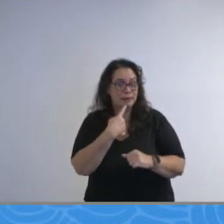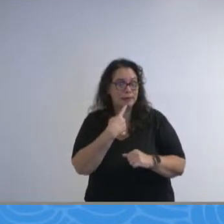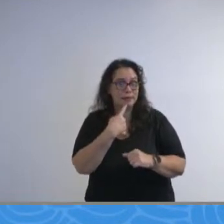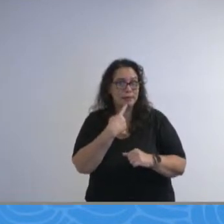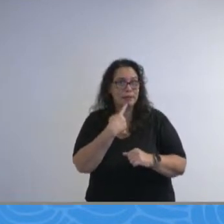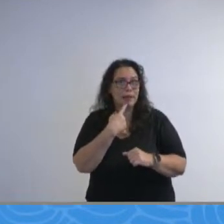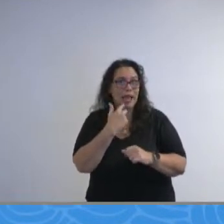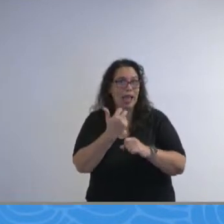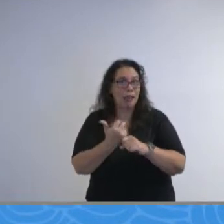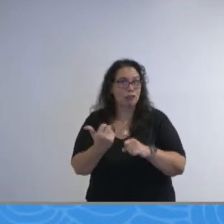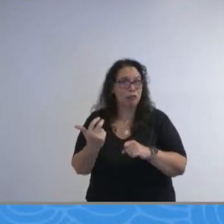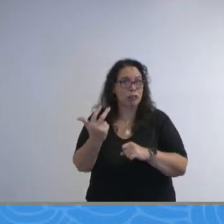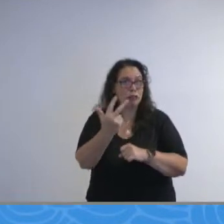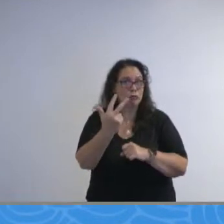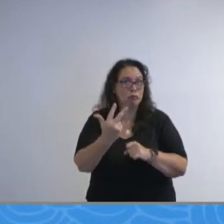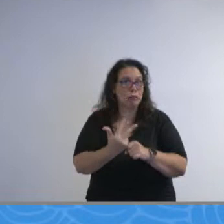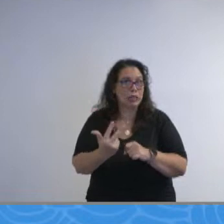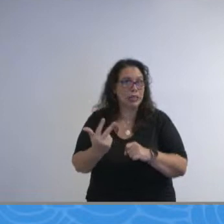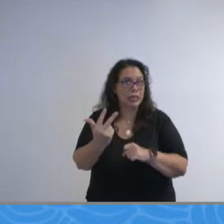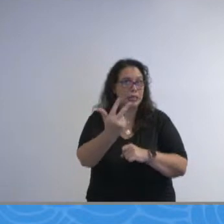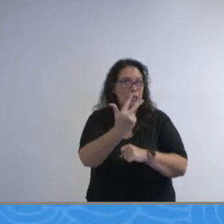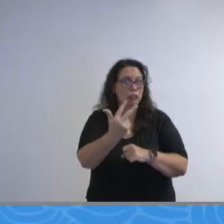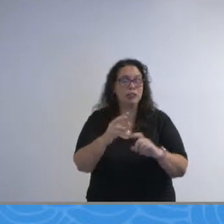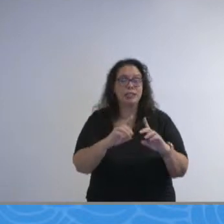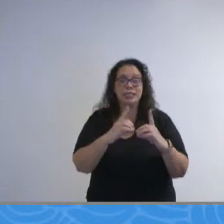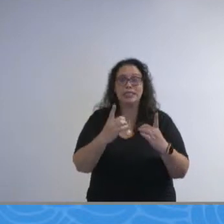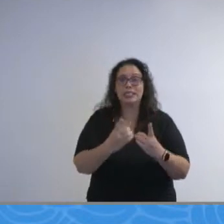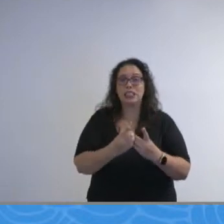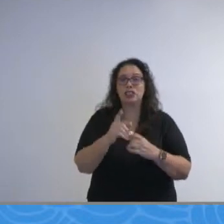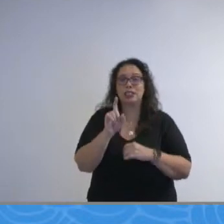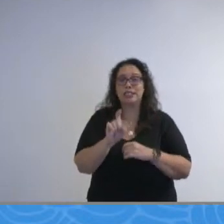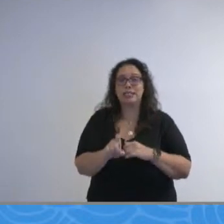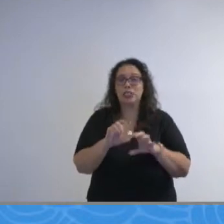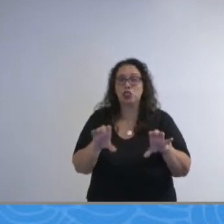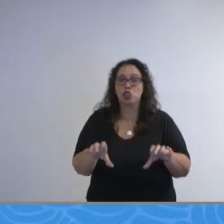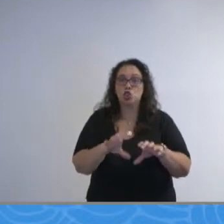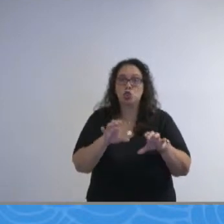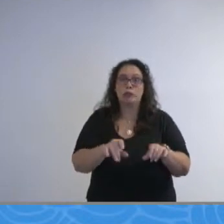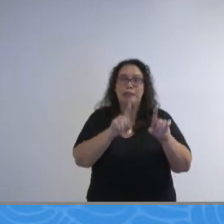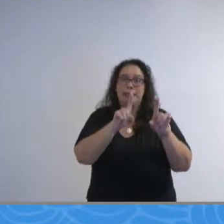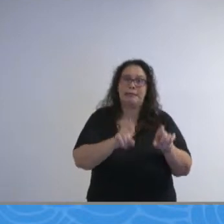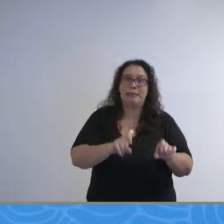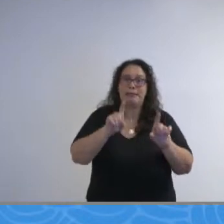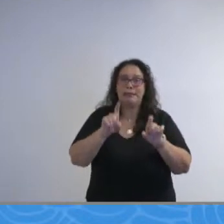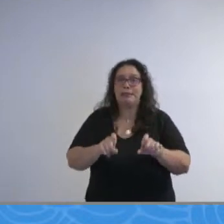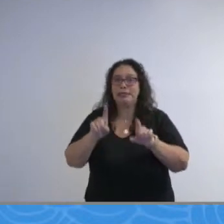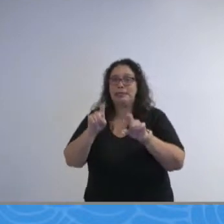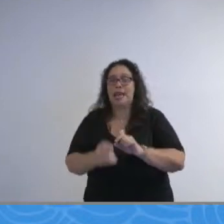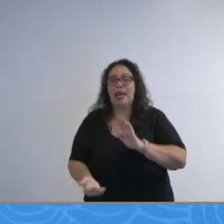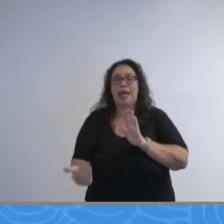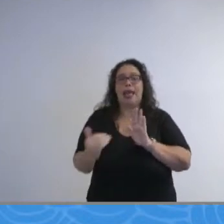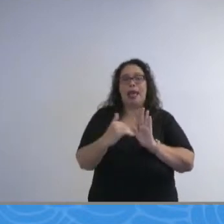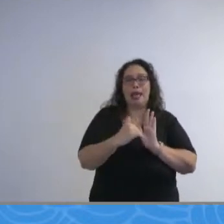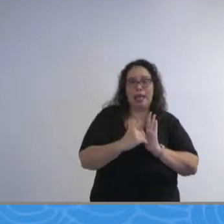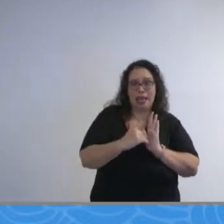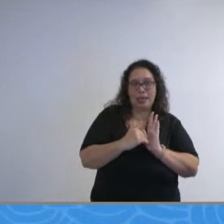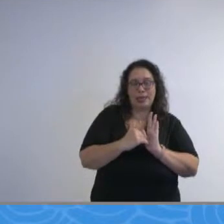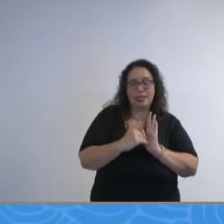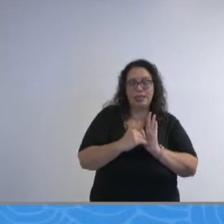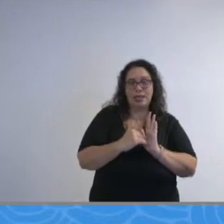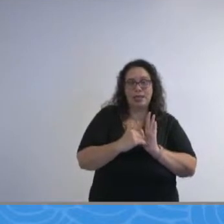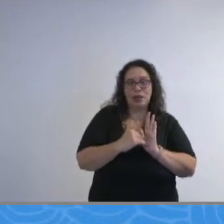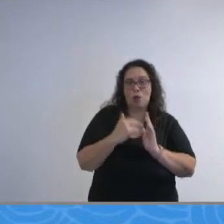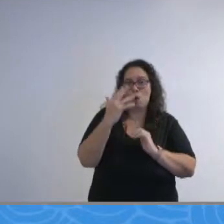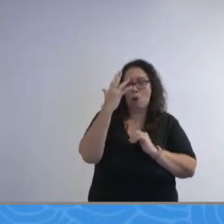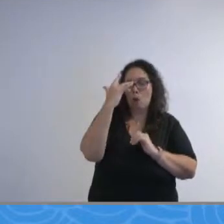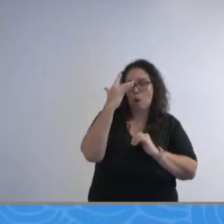every 3 years, the district needs to complete all the assessments to see if the student still